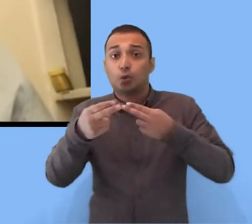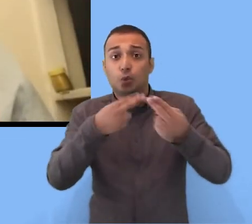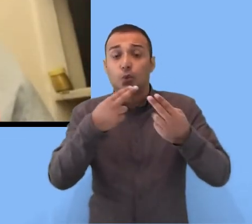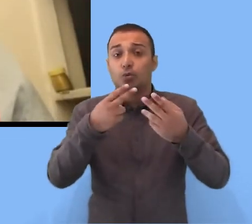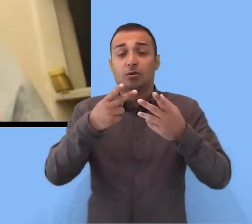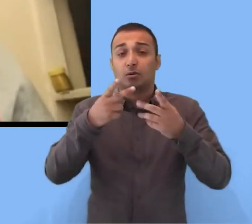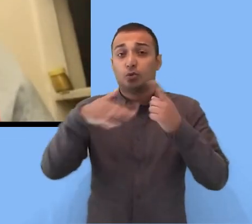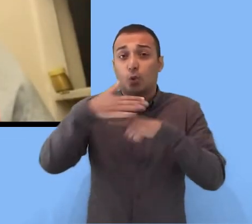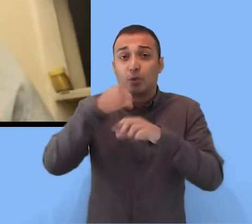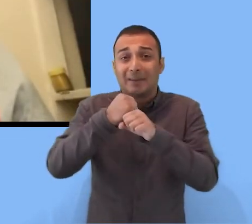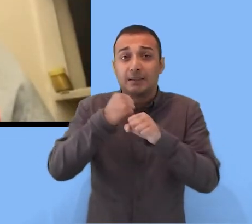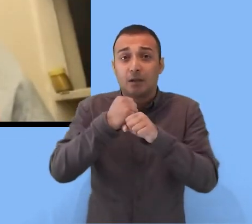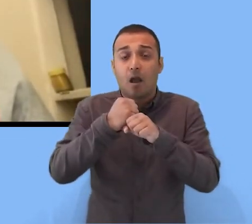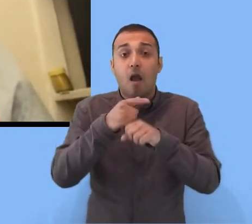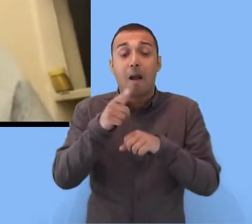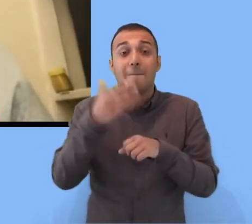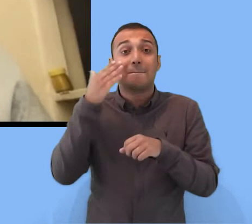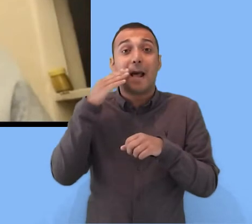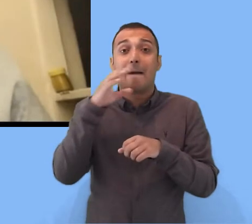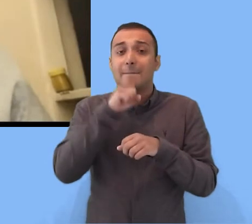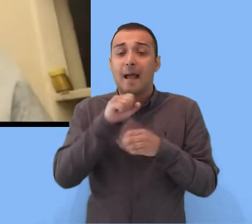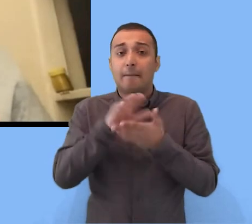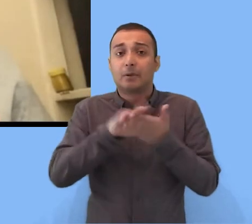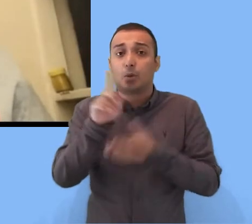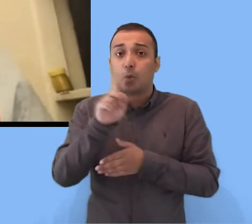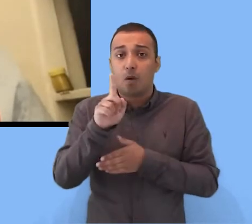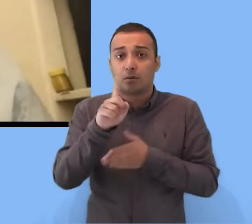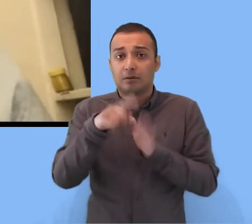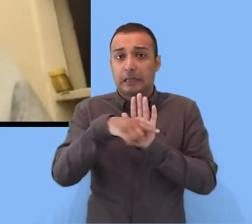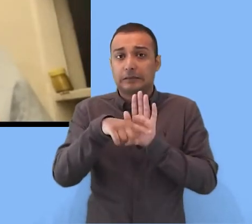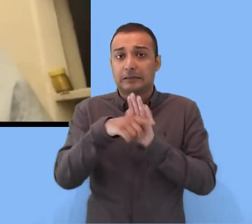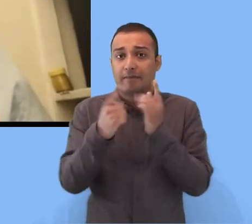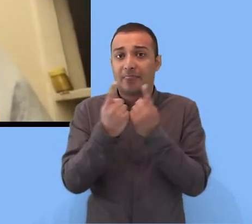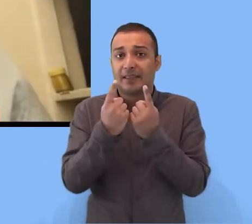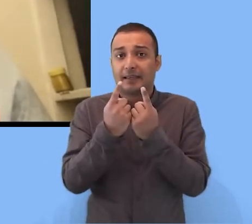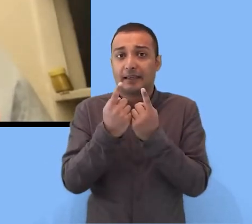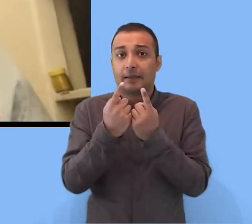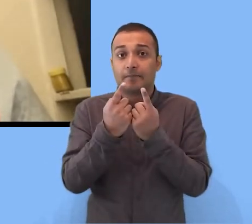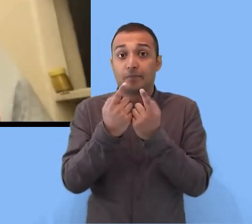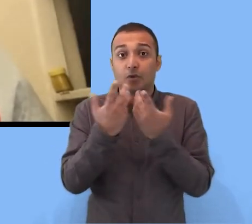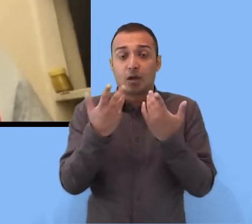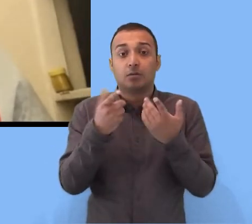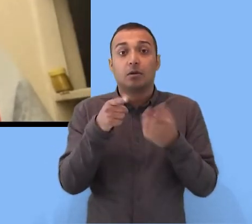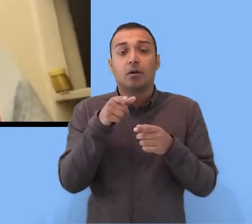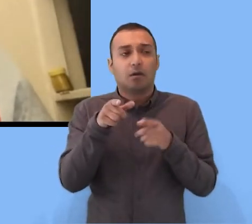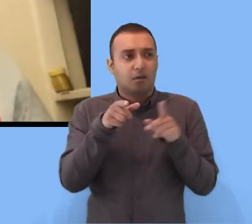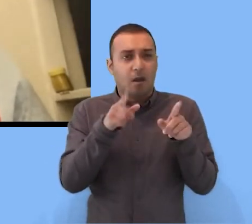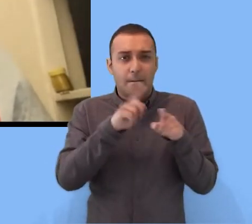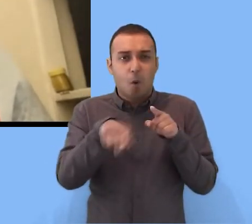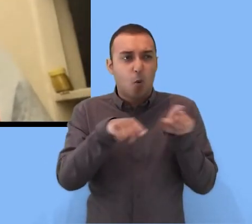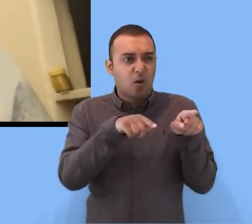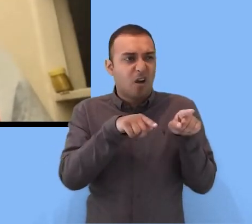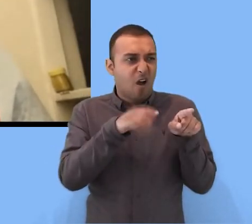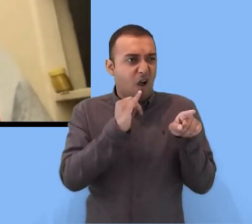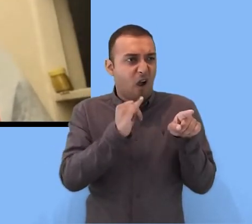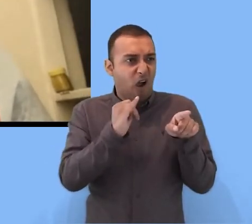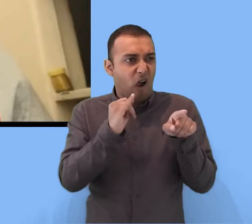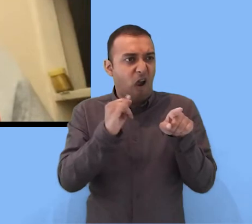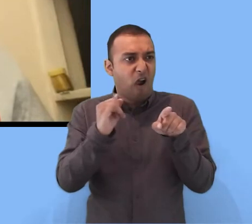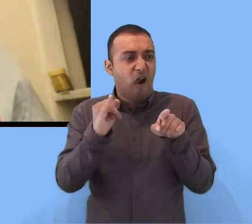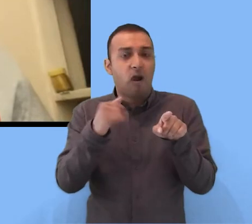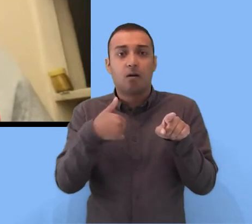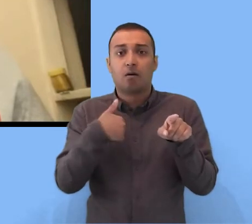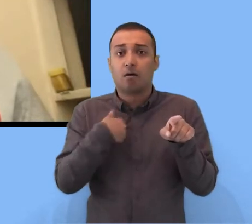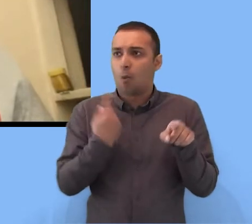negative. Seeing Black males sitting in the seat that I sit in is a rarity. I'm like a unicorn,